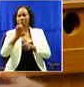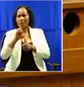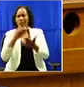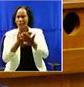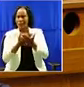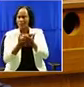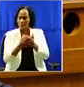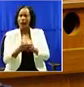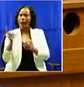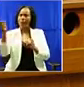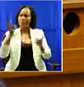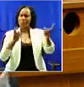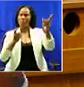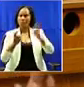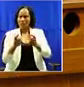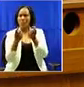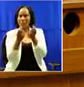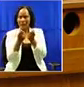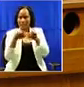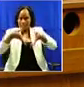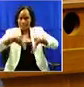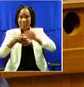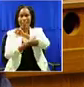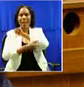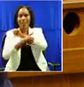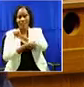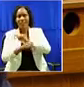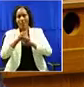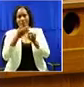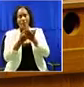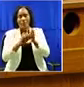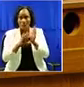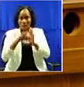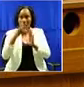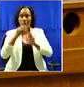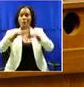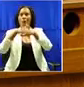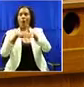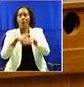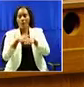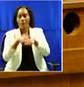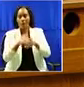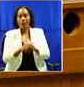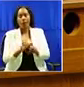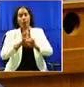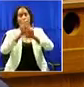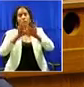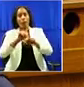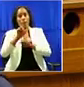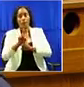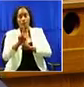in fresh capital so that they can develop even further. It is clear that